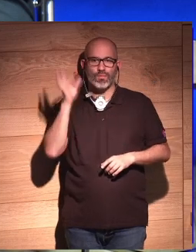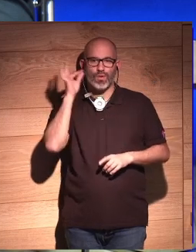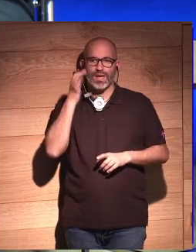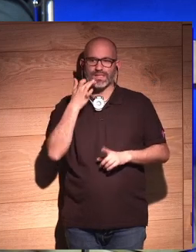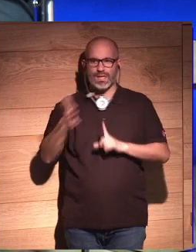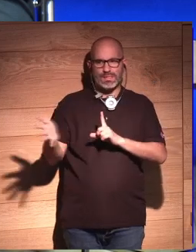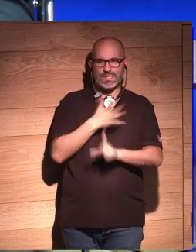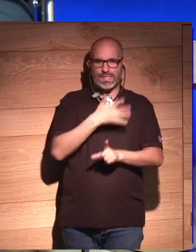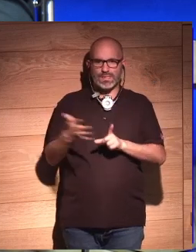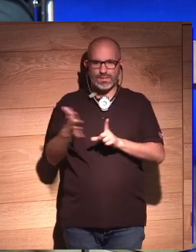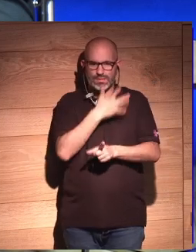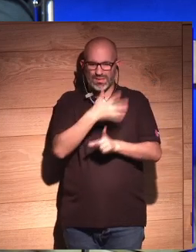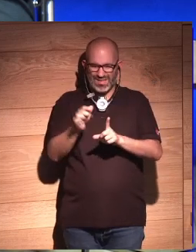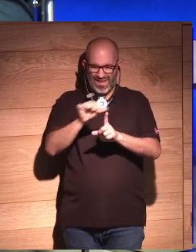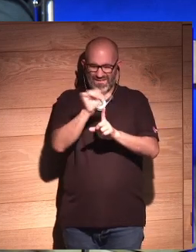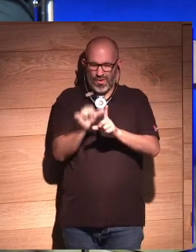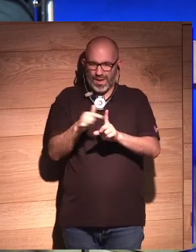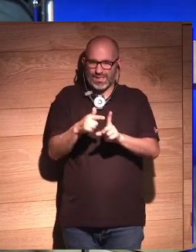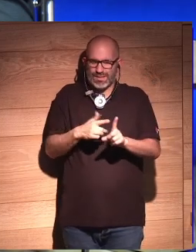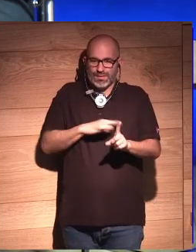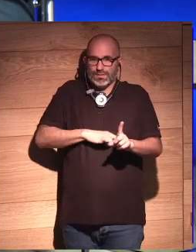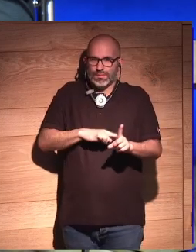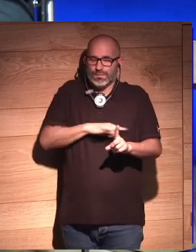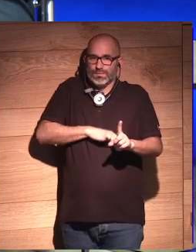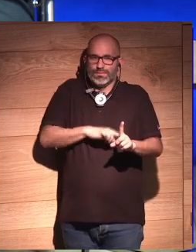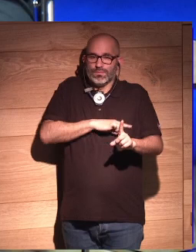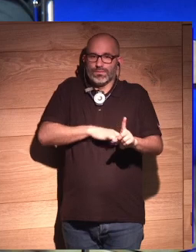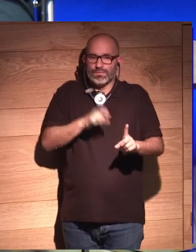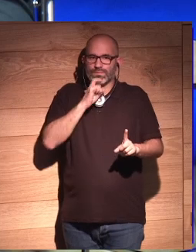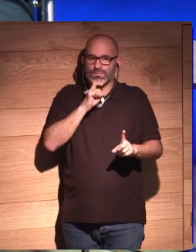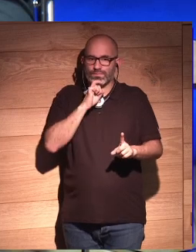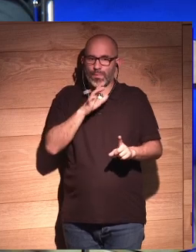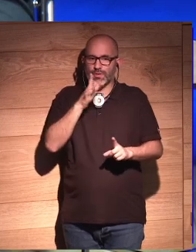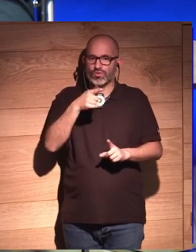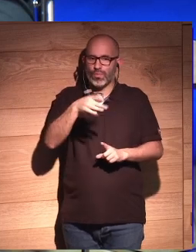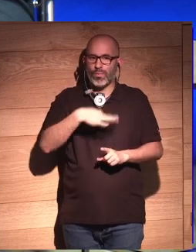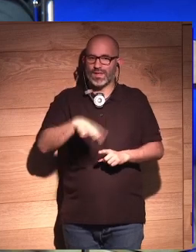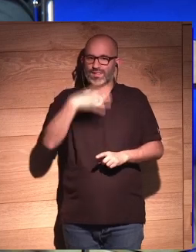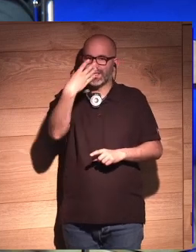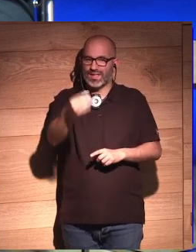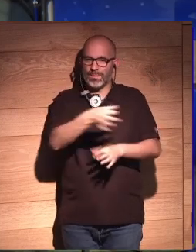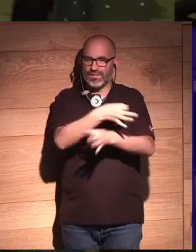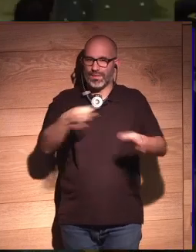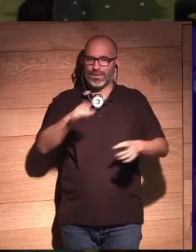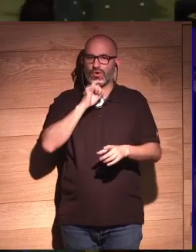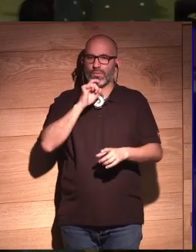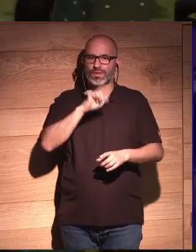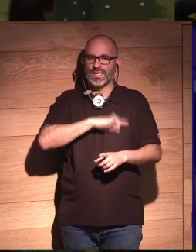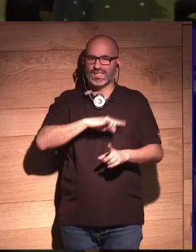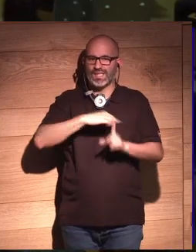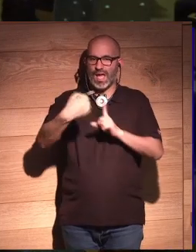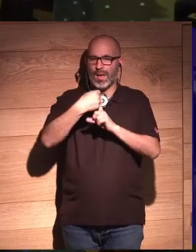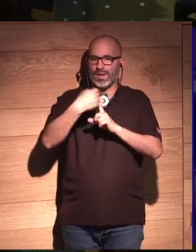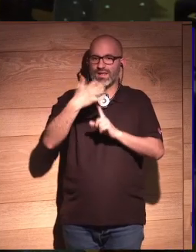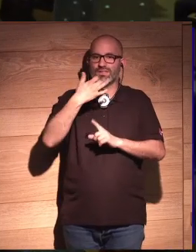like completely unable to understand why you would feel threatened by a man that is like bigger and stuff like that. So when they put up the VR set and they saw